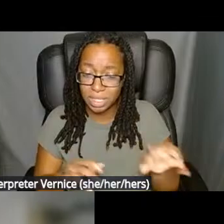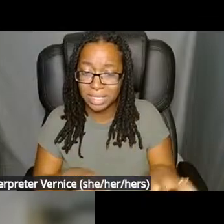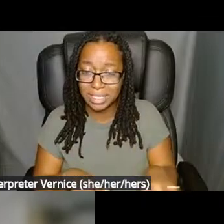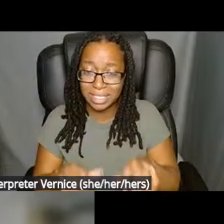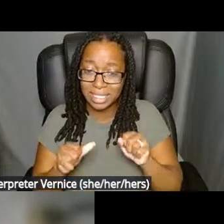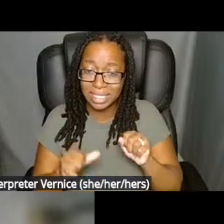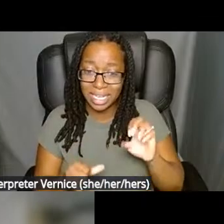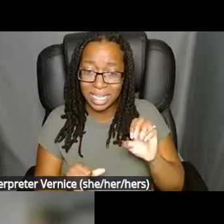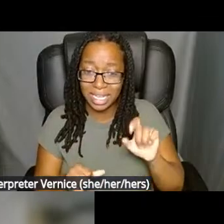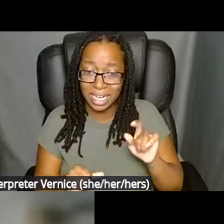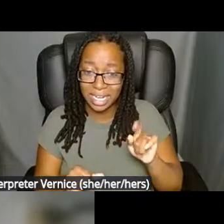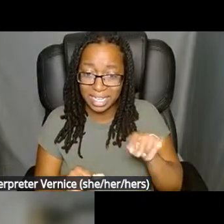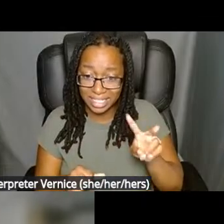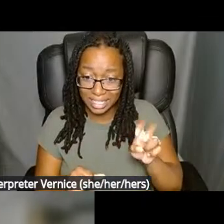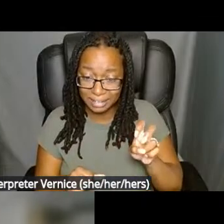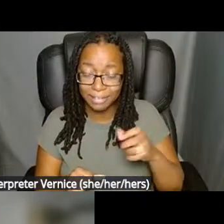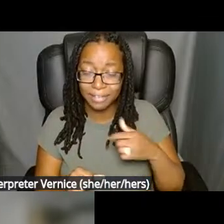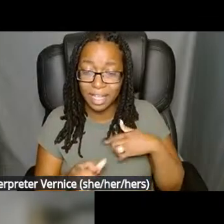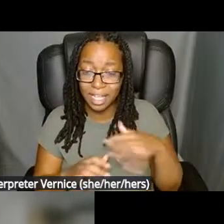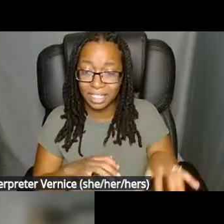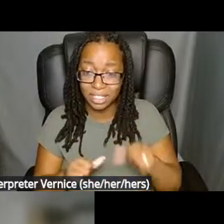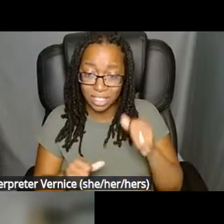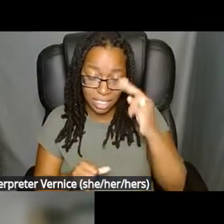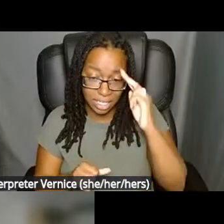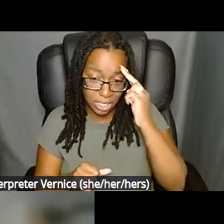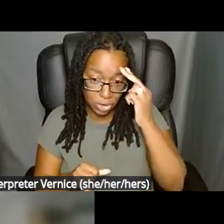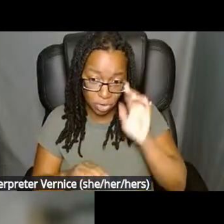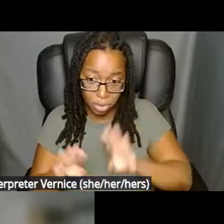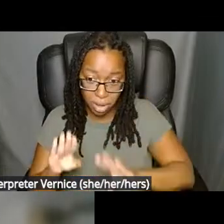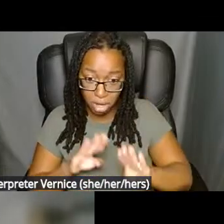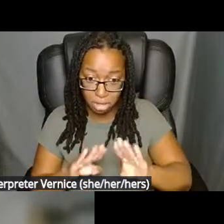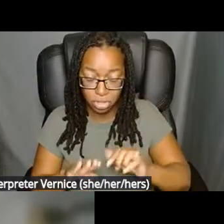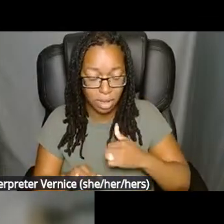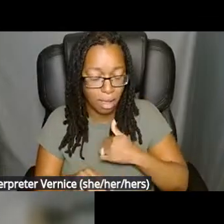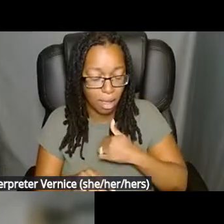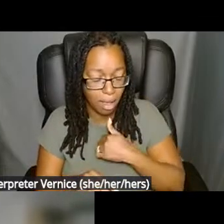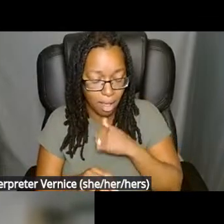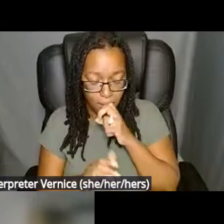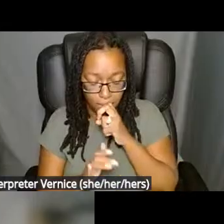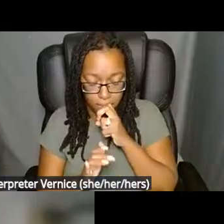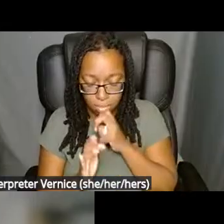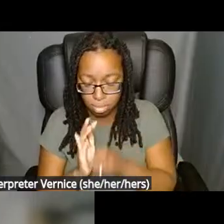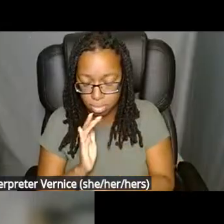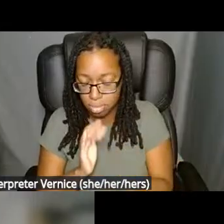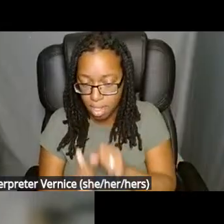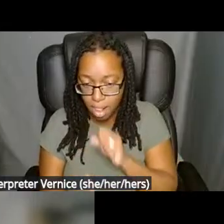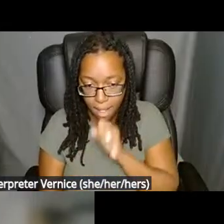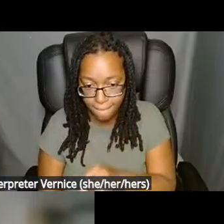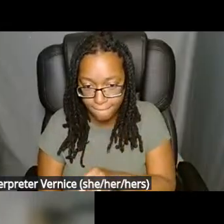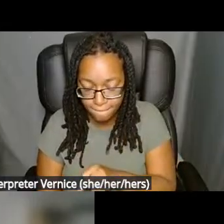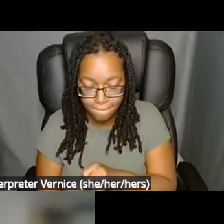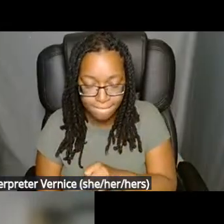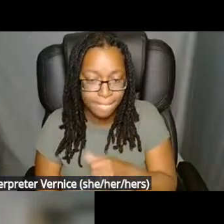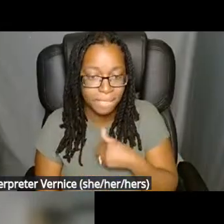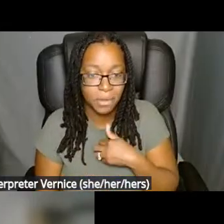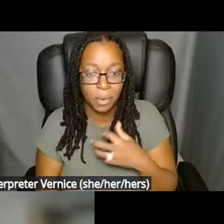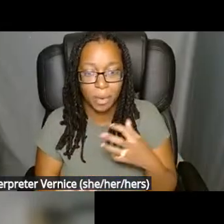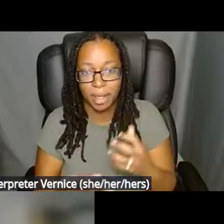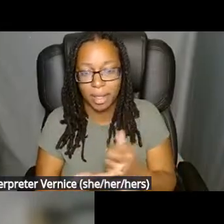in neurobiology and I loved it. So I got a scholarship at that time to even do